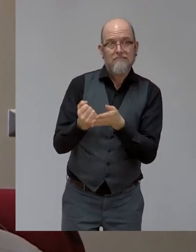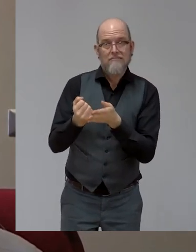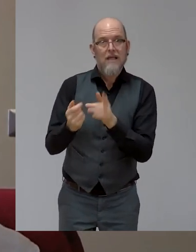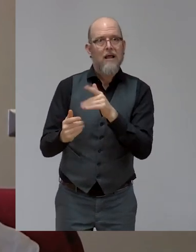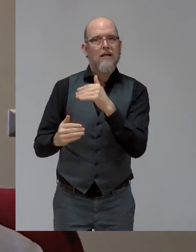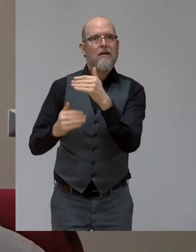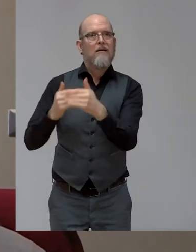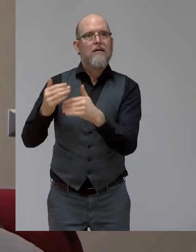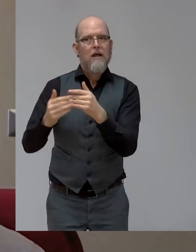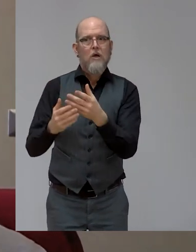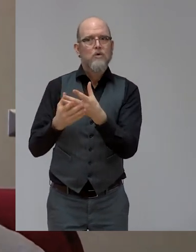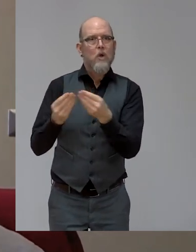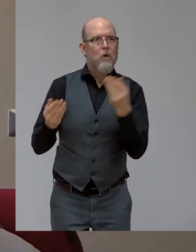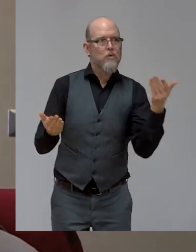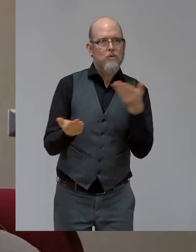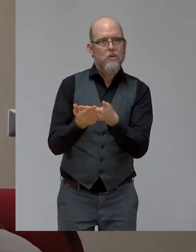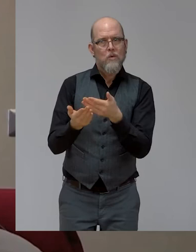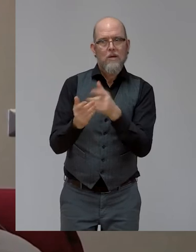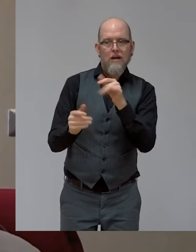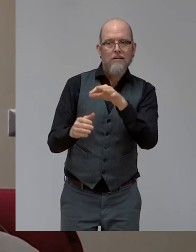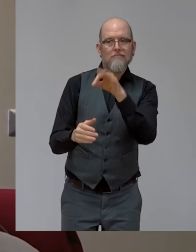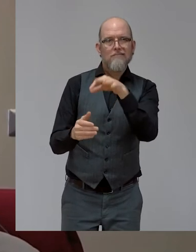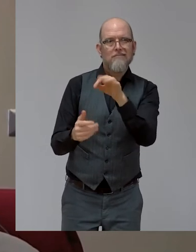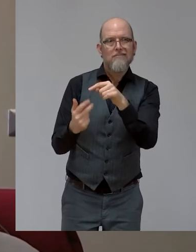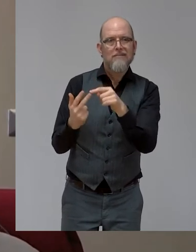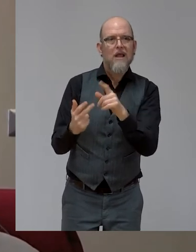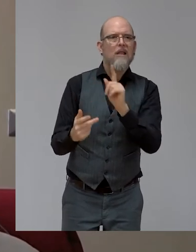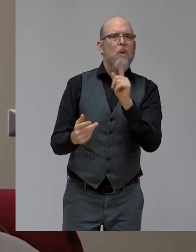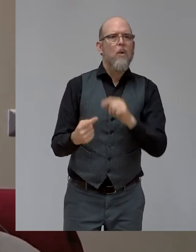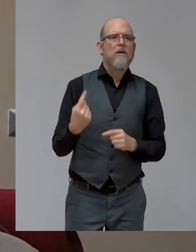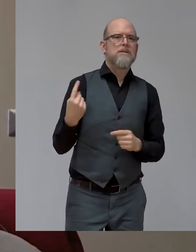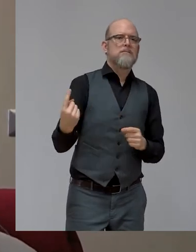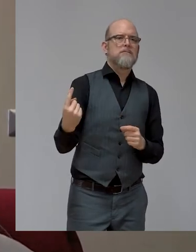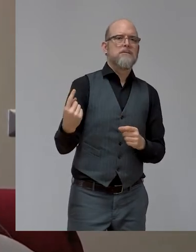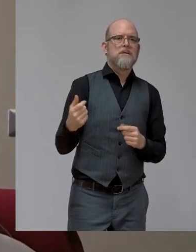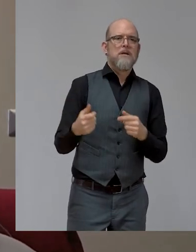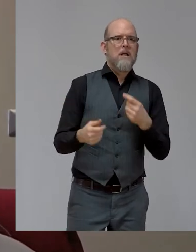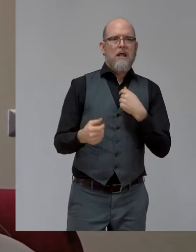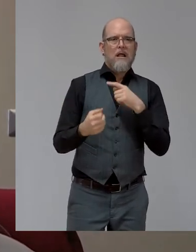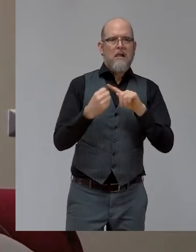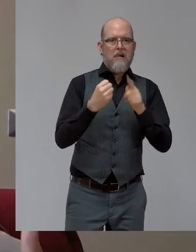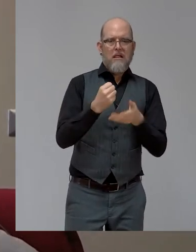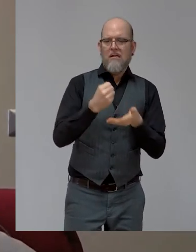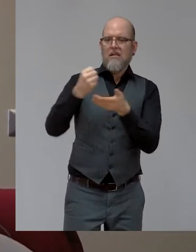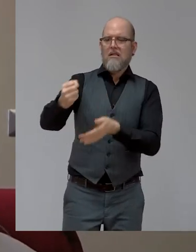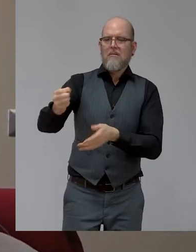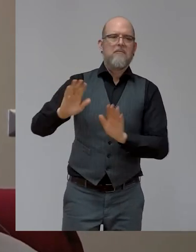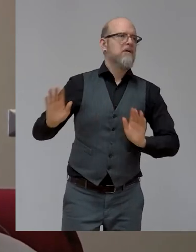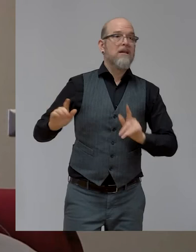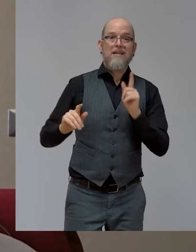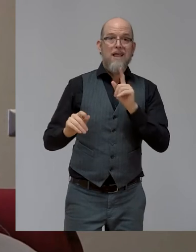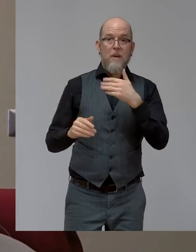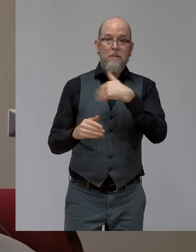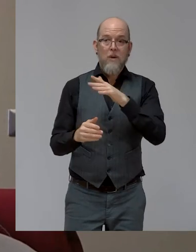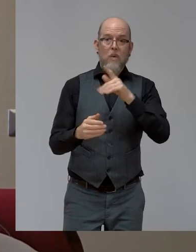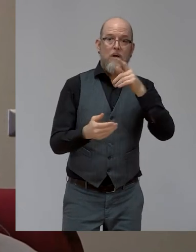from part of another than to risk own capital for it. If we go to the other extreme,